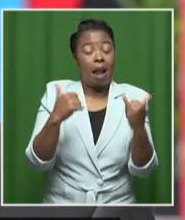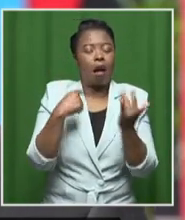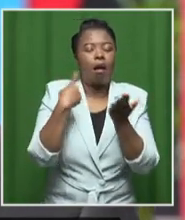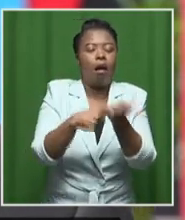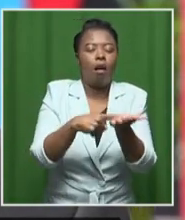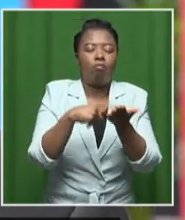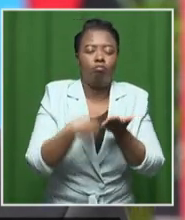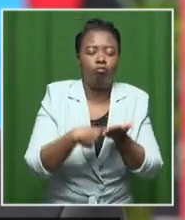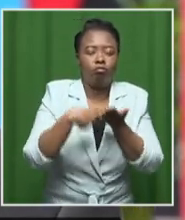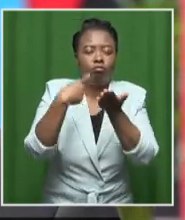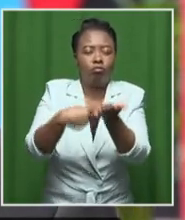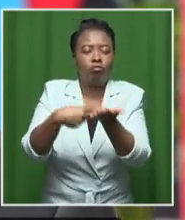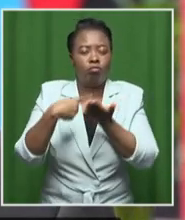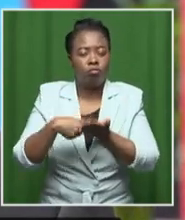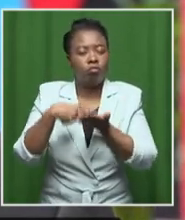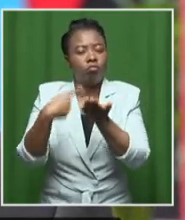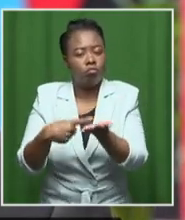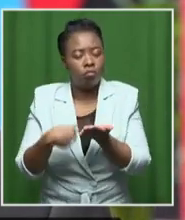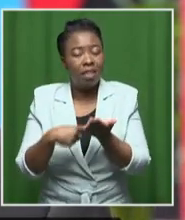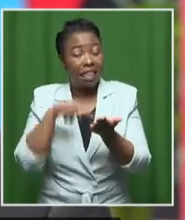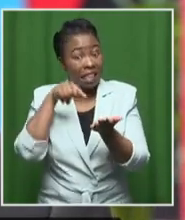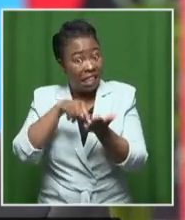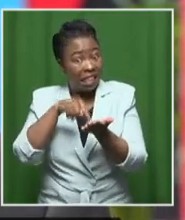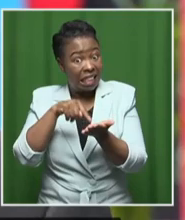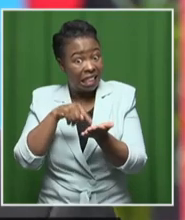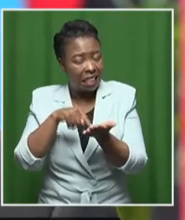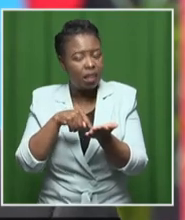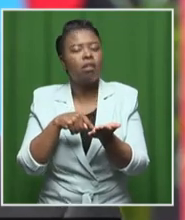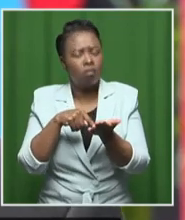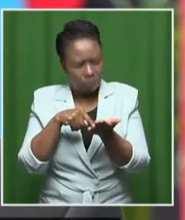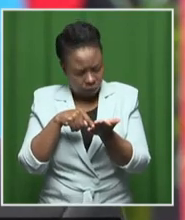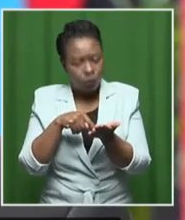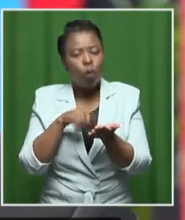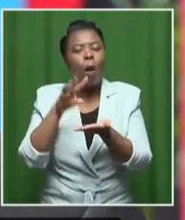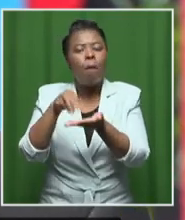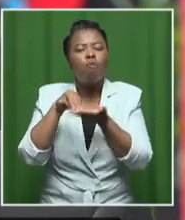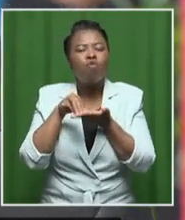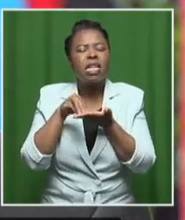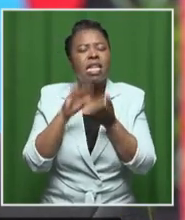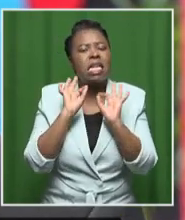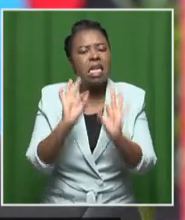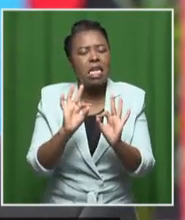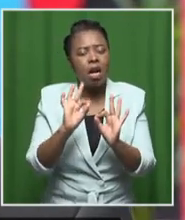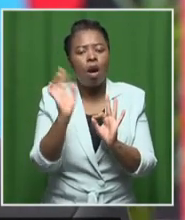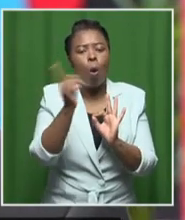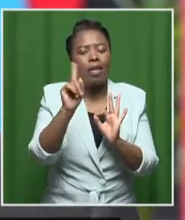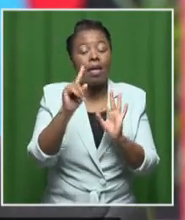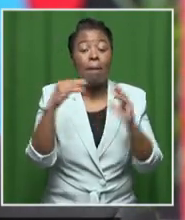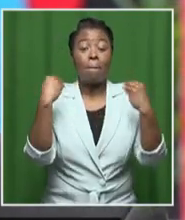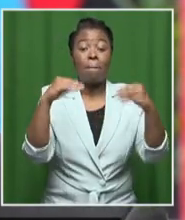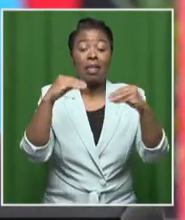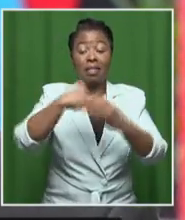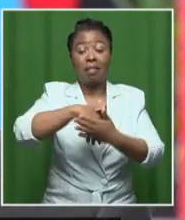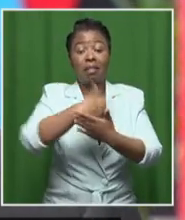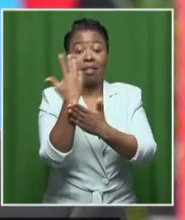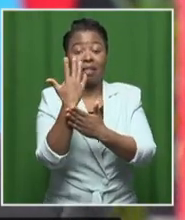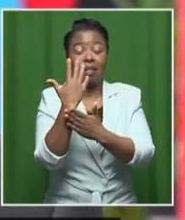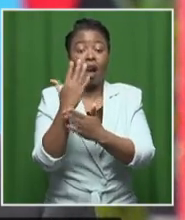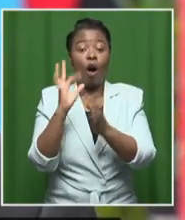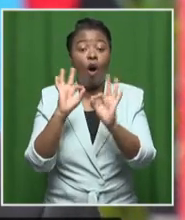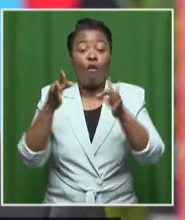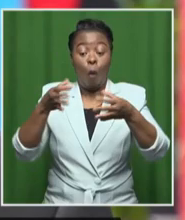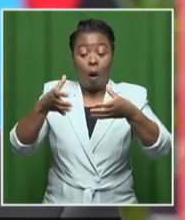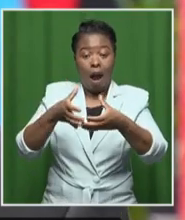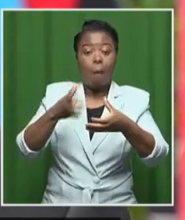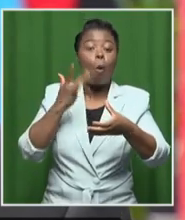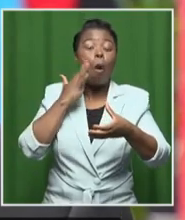discussions, and those eventually, those discussions will culminate in what is the BRICS Business Forum that will take place